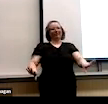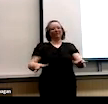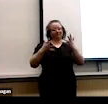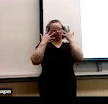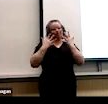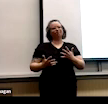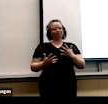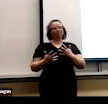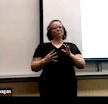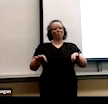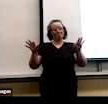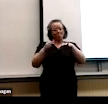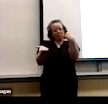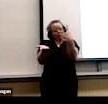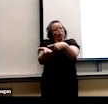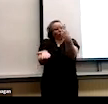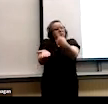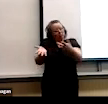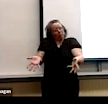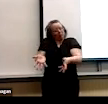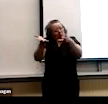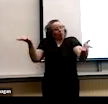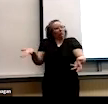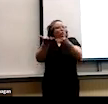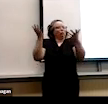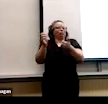So those were our objectives. Hopefully we've covered them.